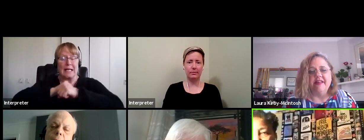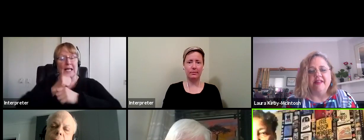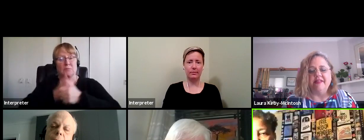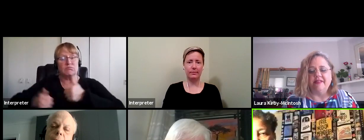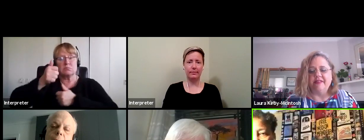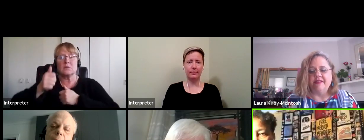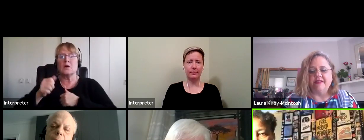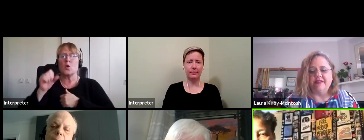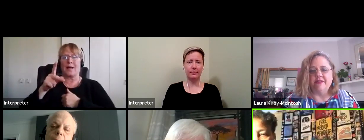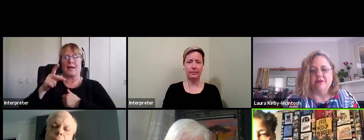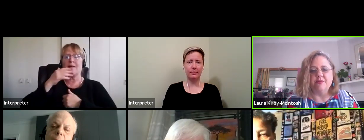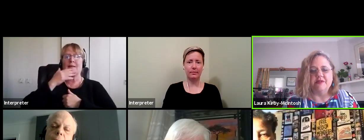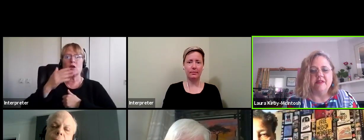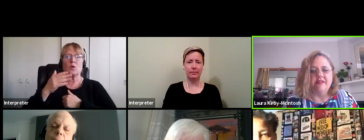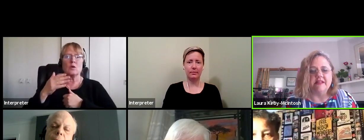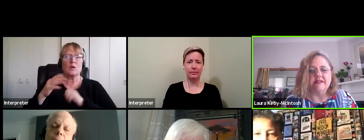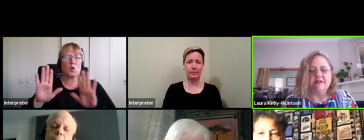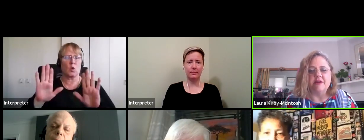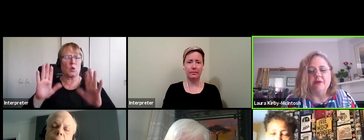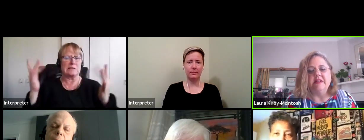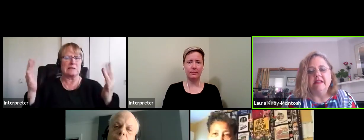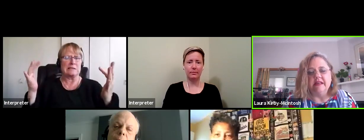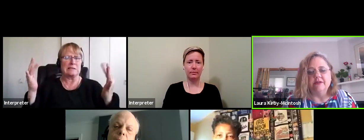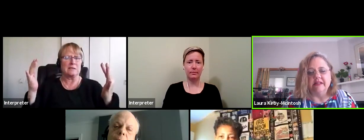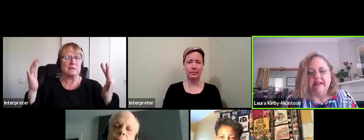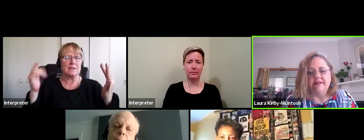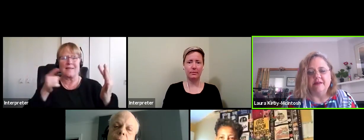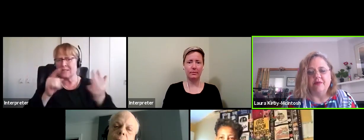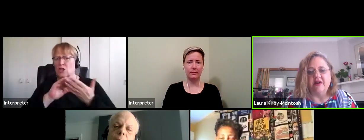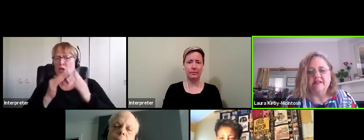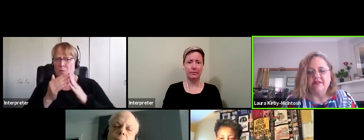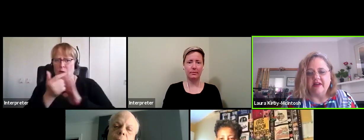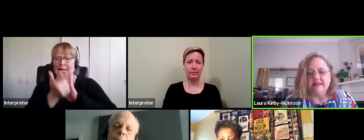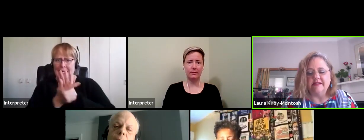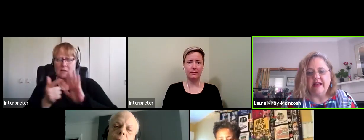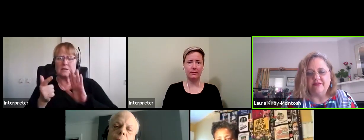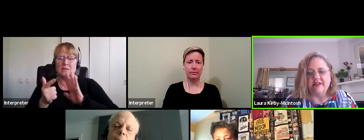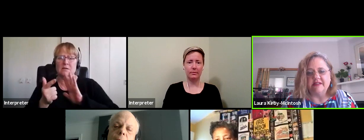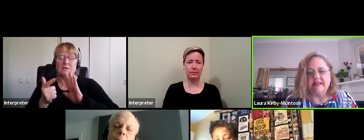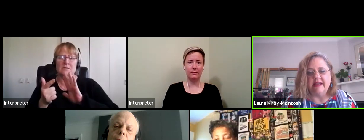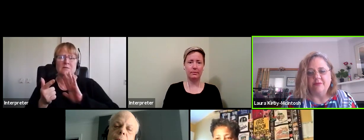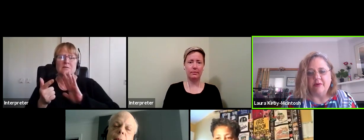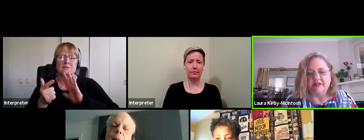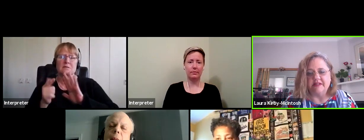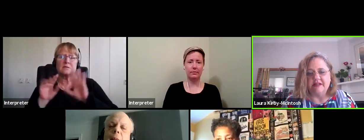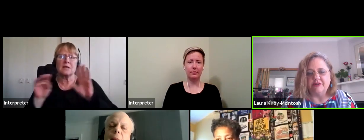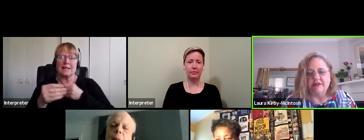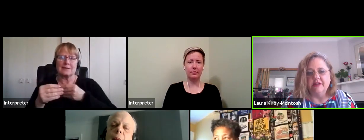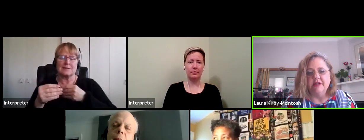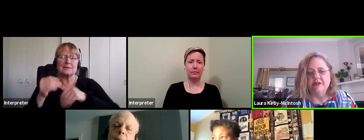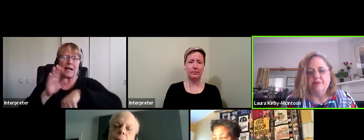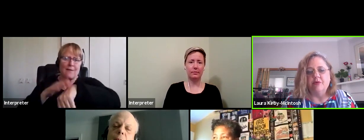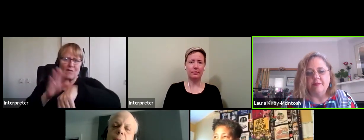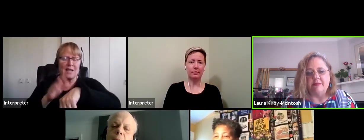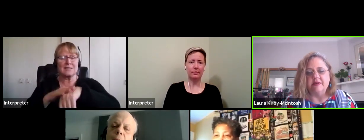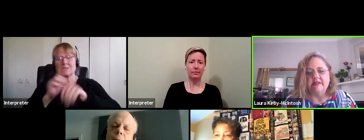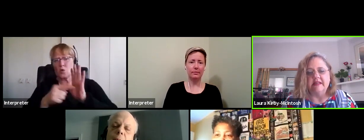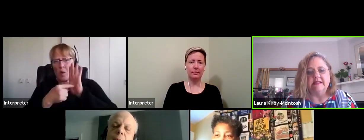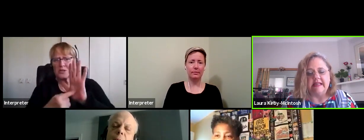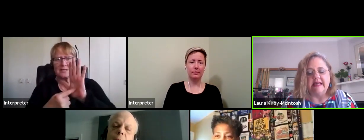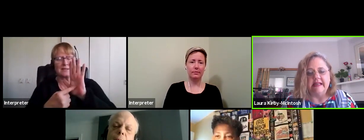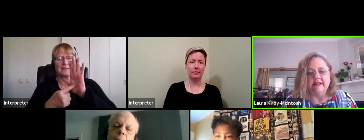All right. Oops, that's a community legal clinic, provides advice, advocacy, and representation to poor